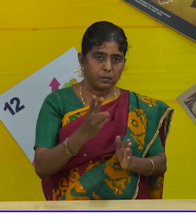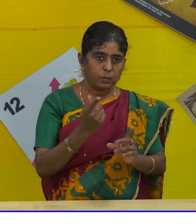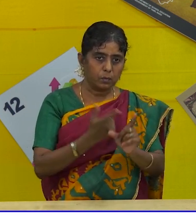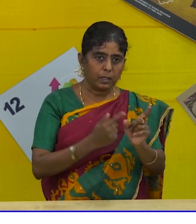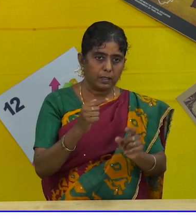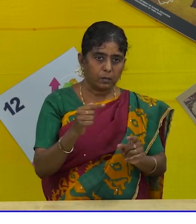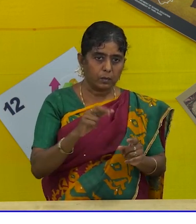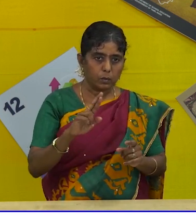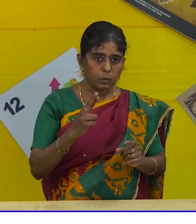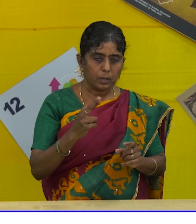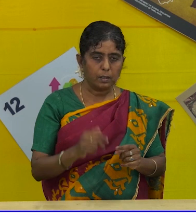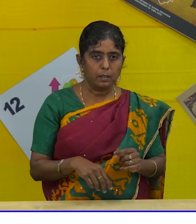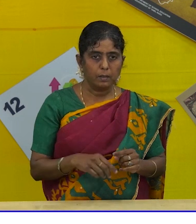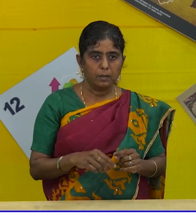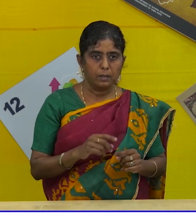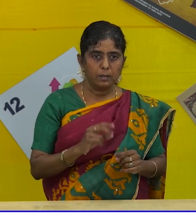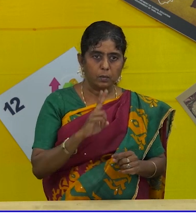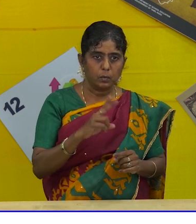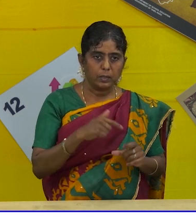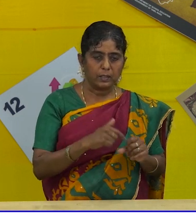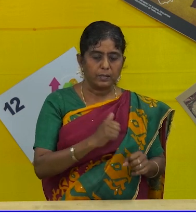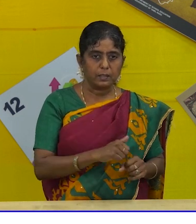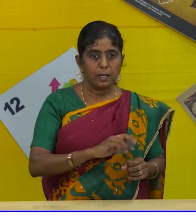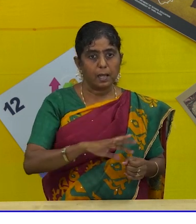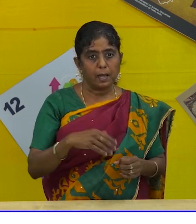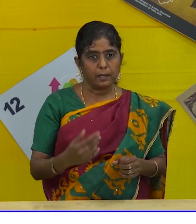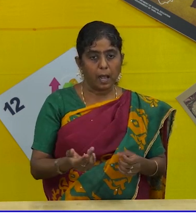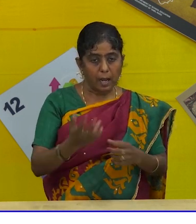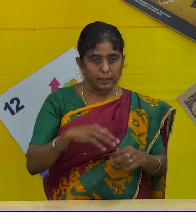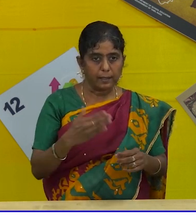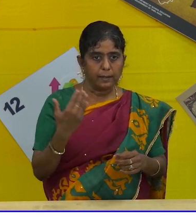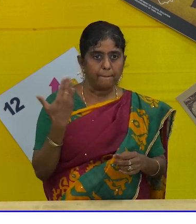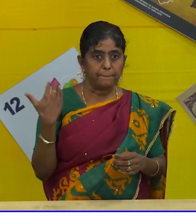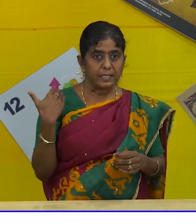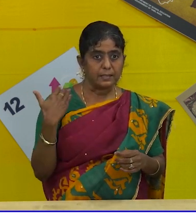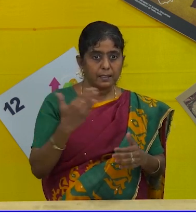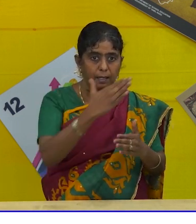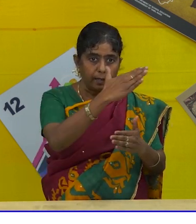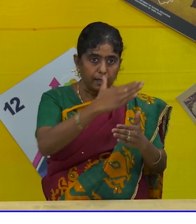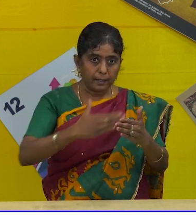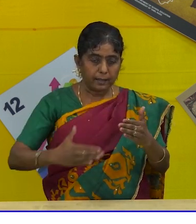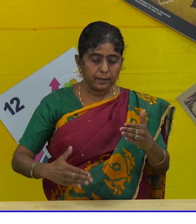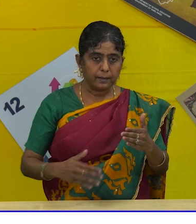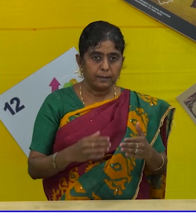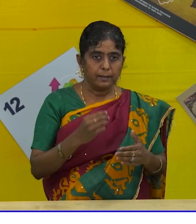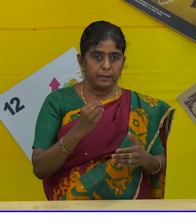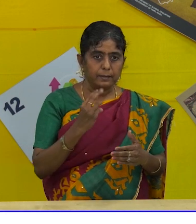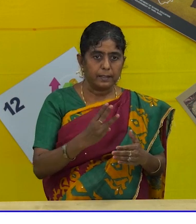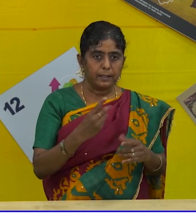2y equal to 12. That's the equation of the straight line. Again, one more straight line, you will see that, the green